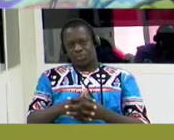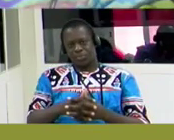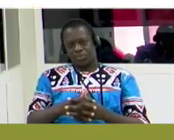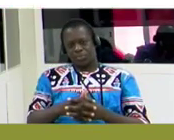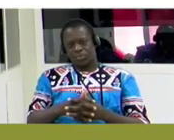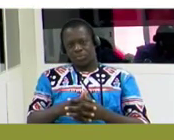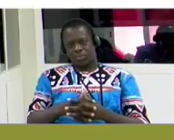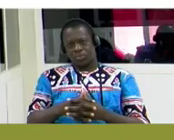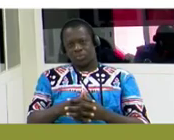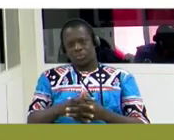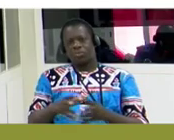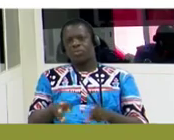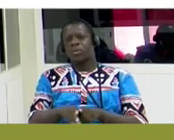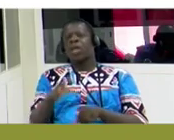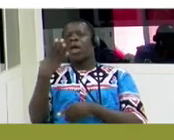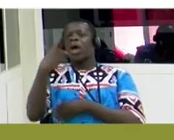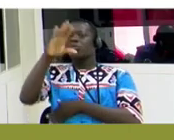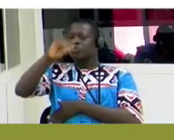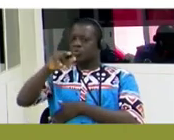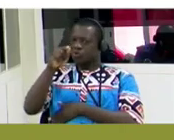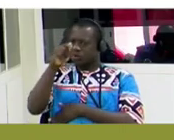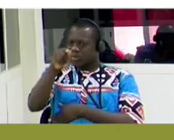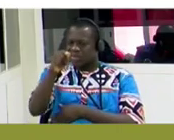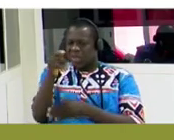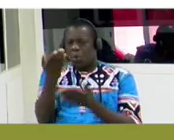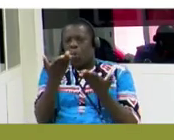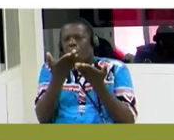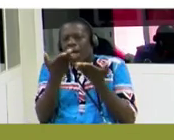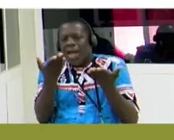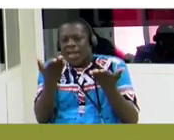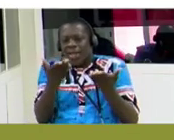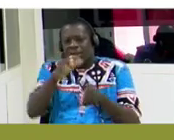how do you do it, and why do it that way?